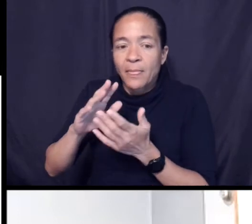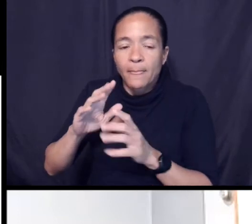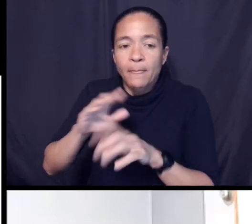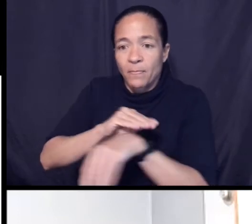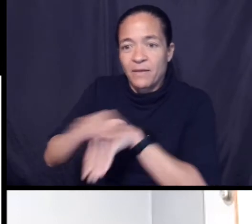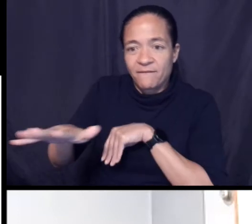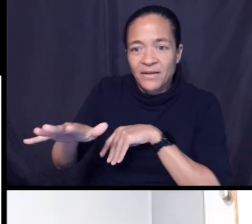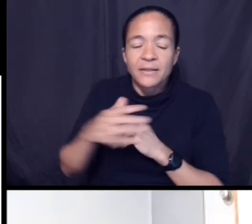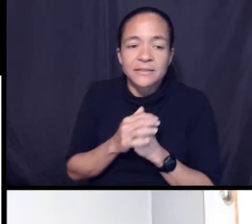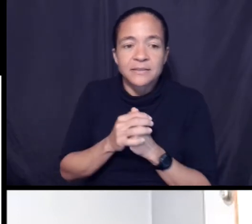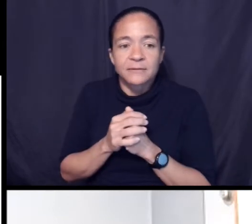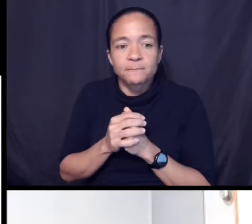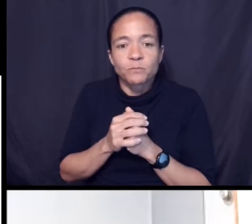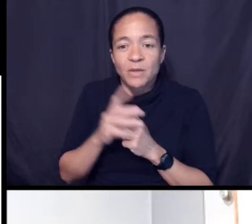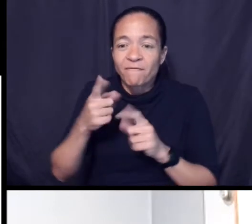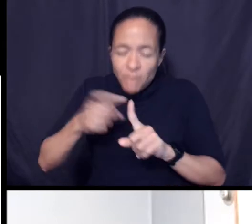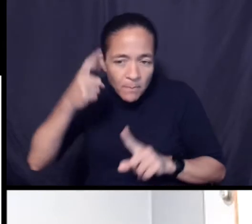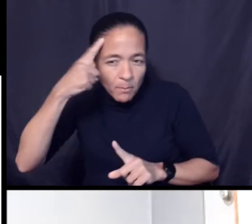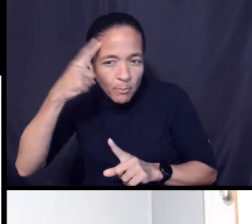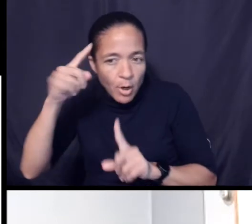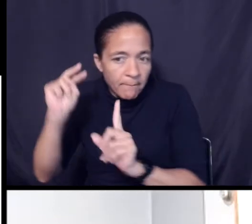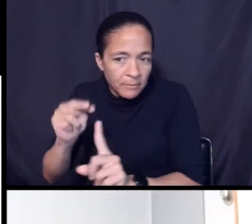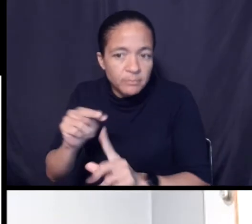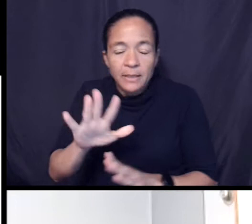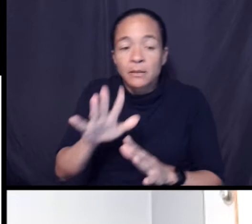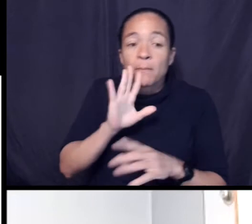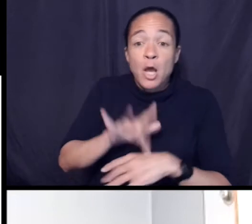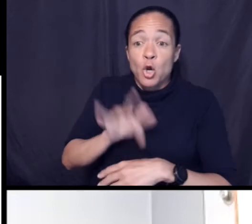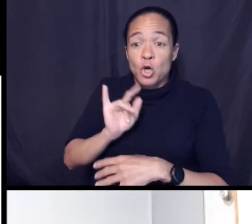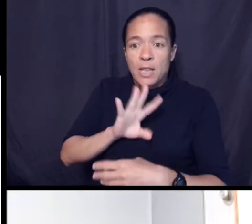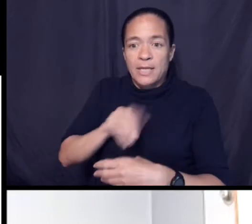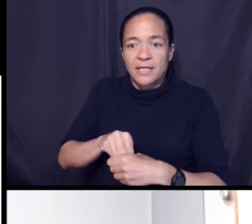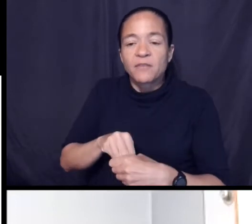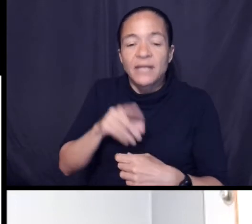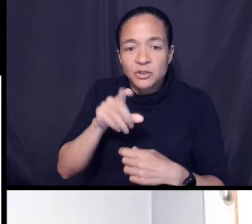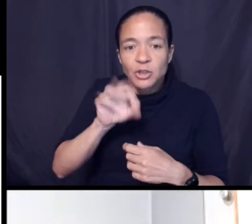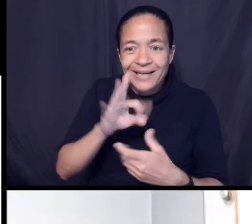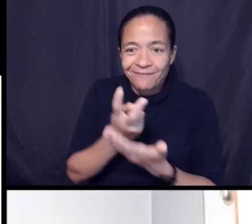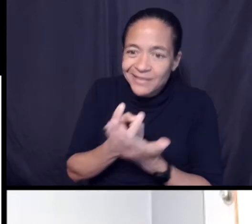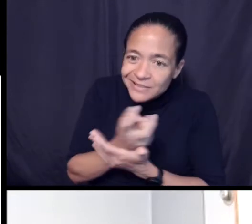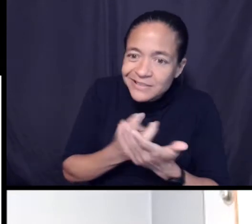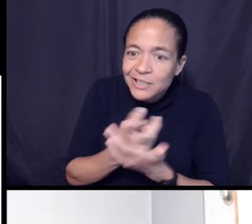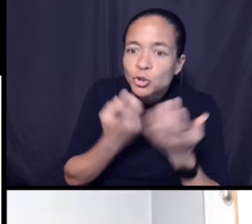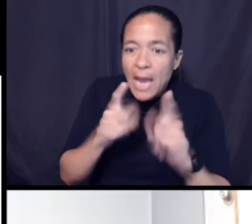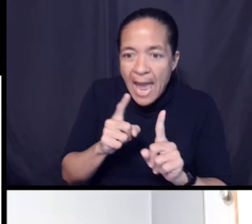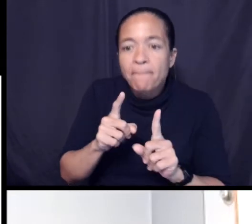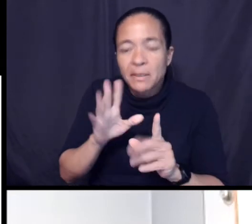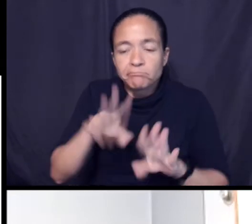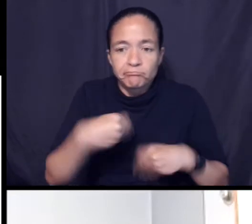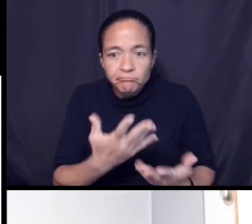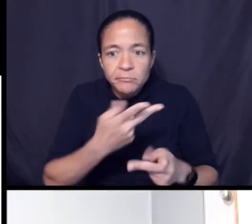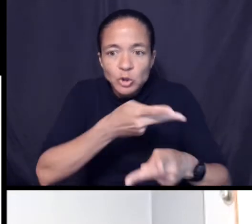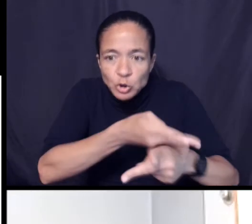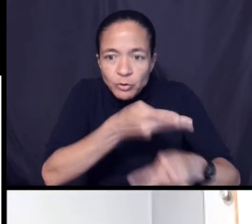standpoint, but just again, early intervention from a therapy standpoint, treatment of seizures, being proactive about telling